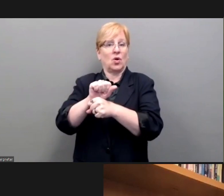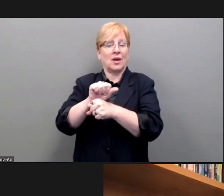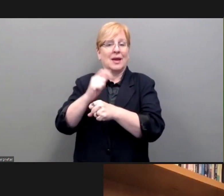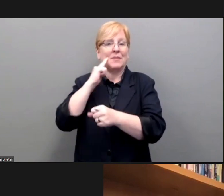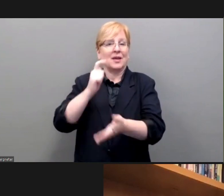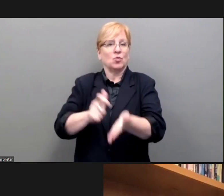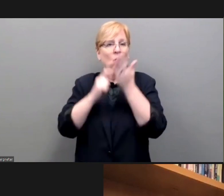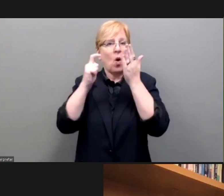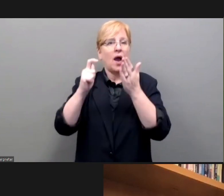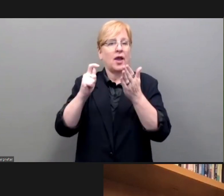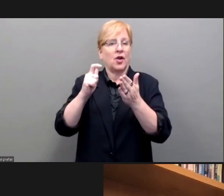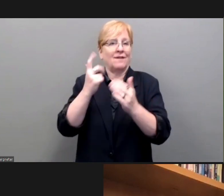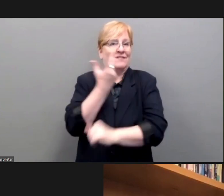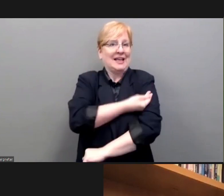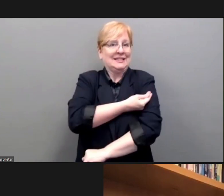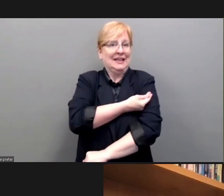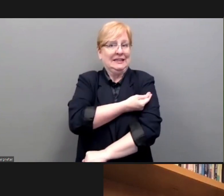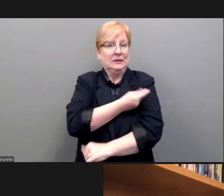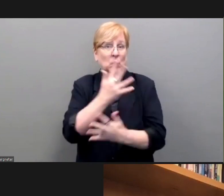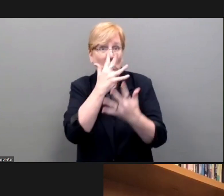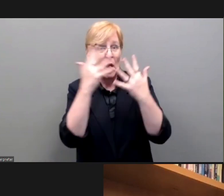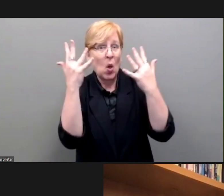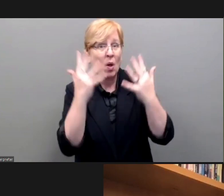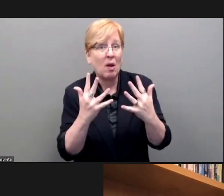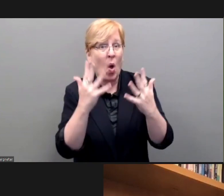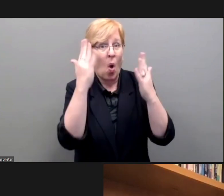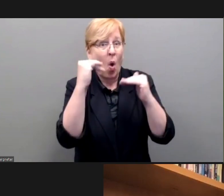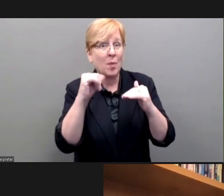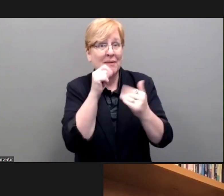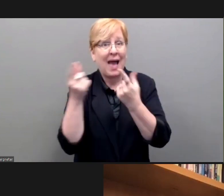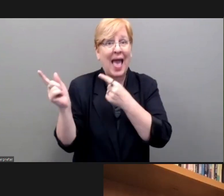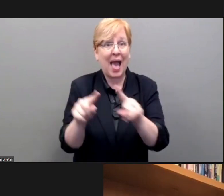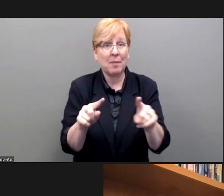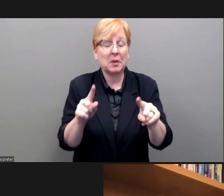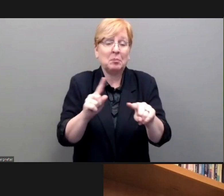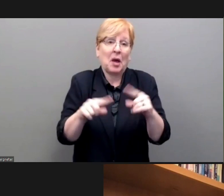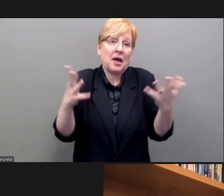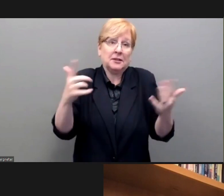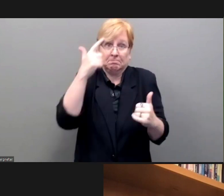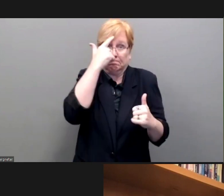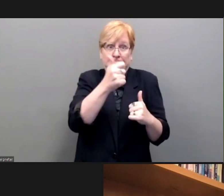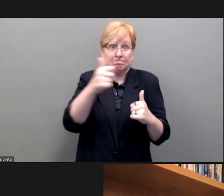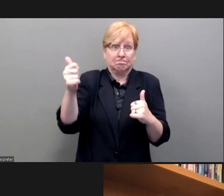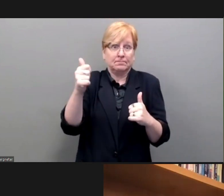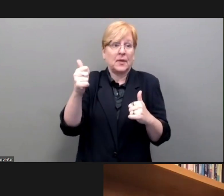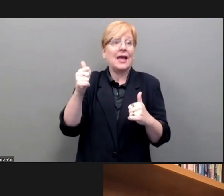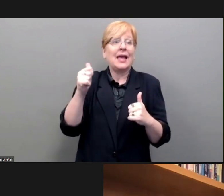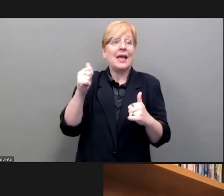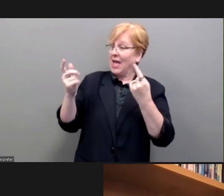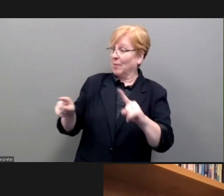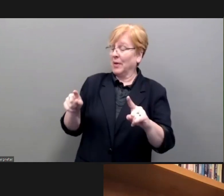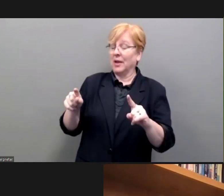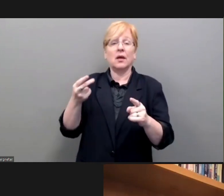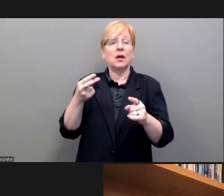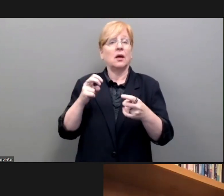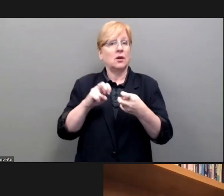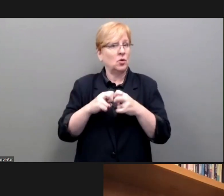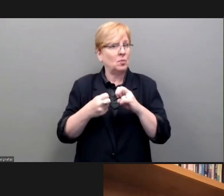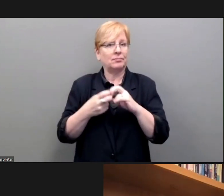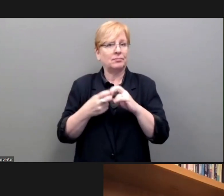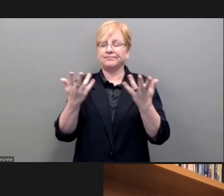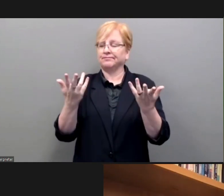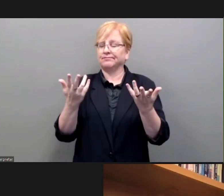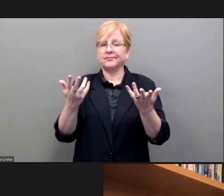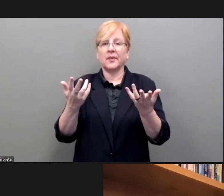requirement. We hope that's not the case. And in that situation, New Mexico will have to transfer our